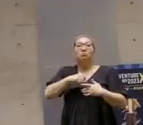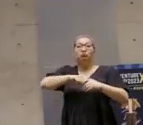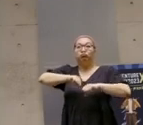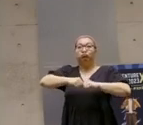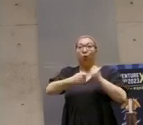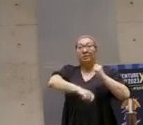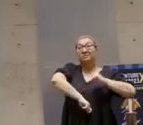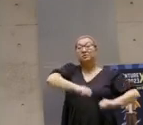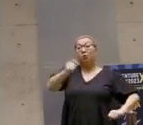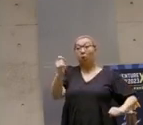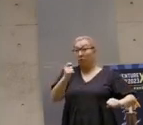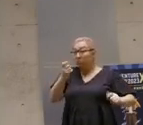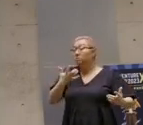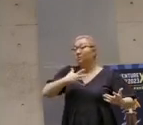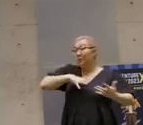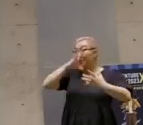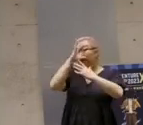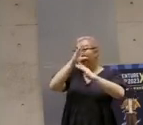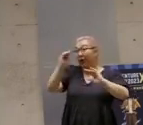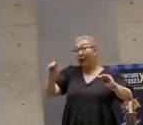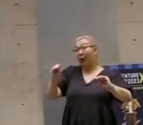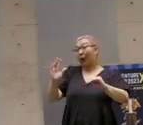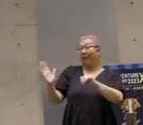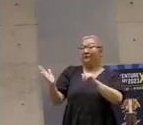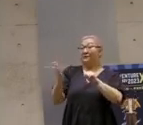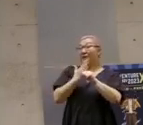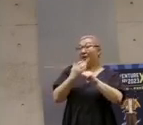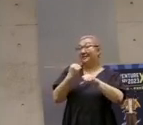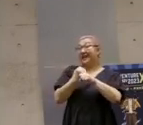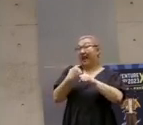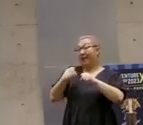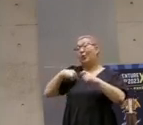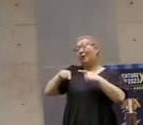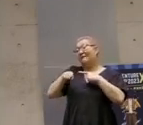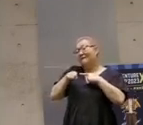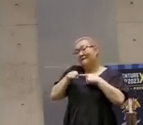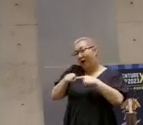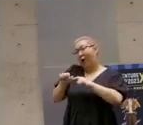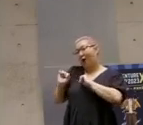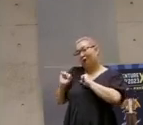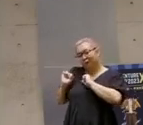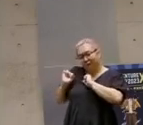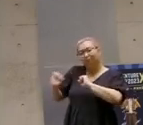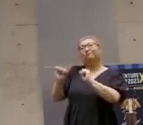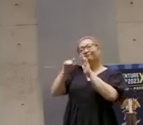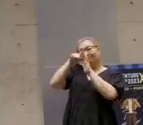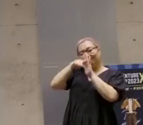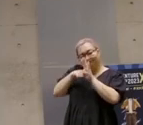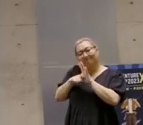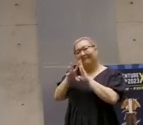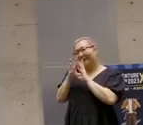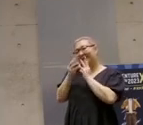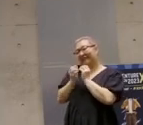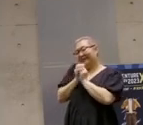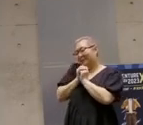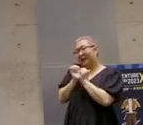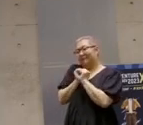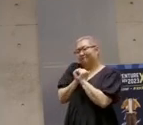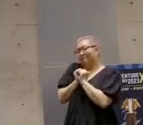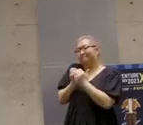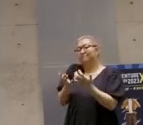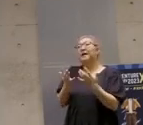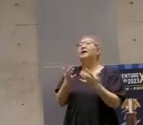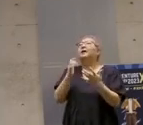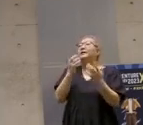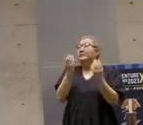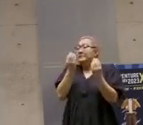complete respect for the lore of the first game. So, and I'm going to explain some of the changes that I've made in a